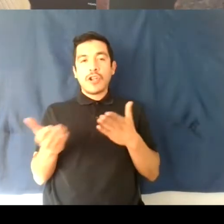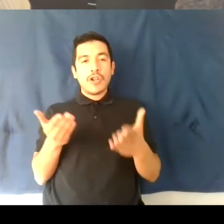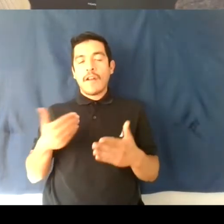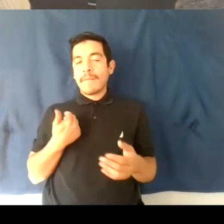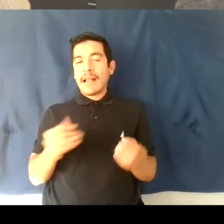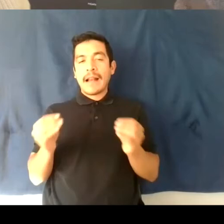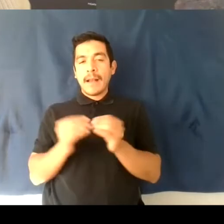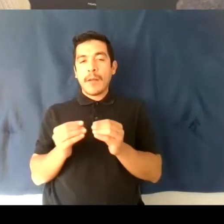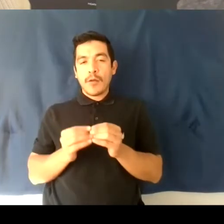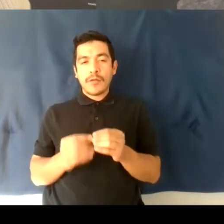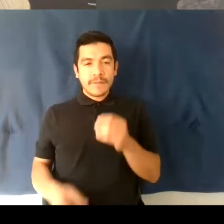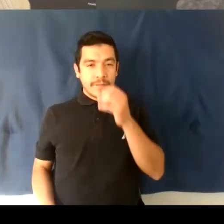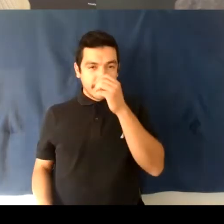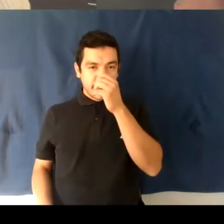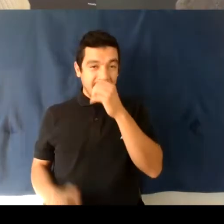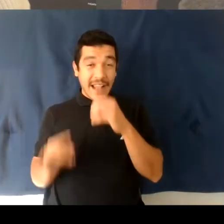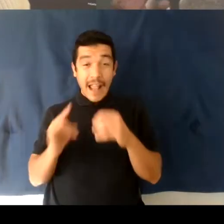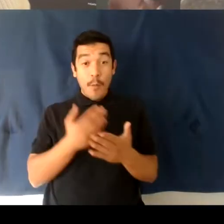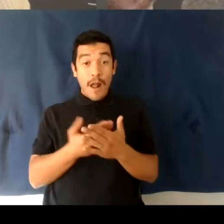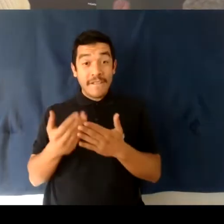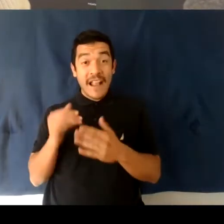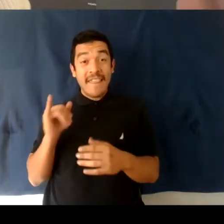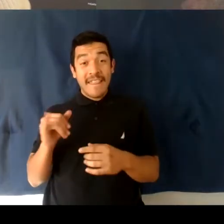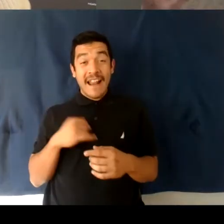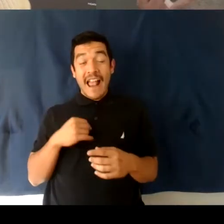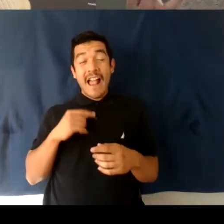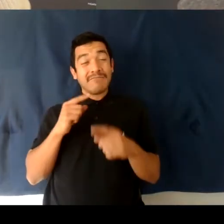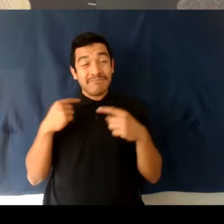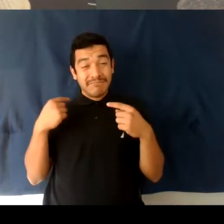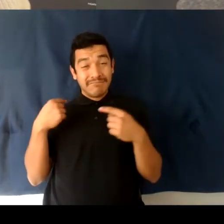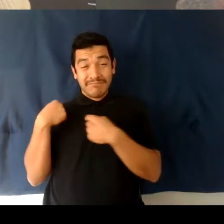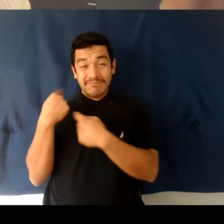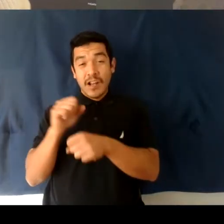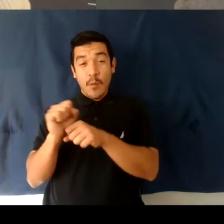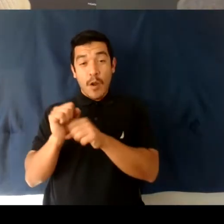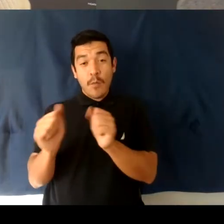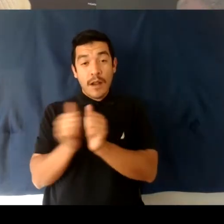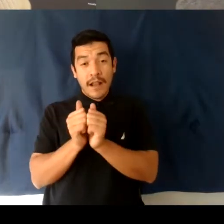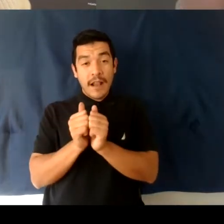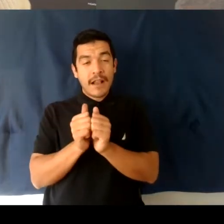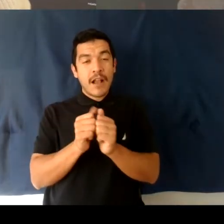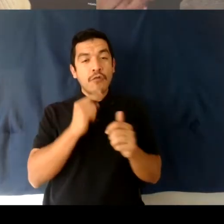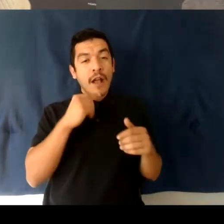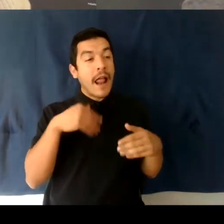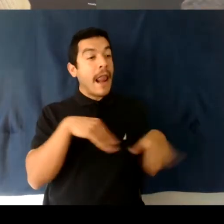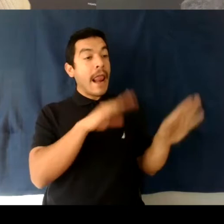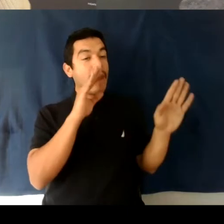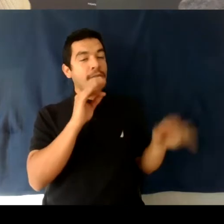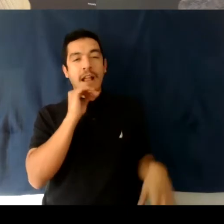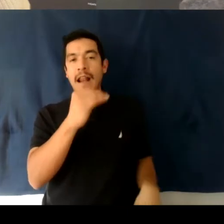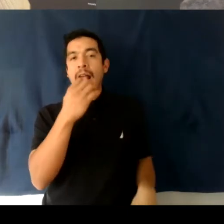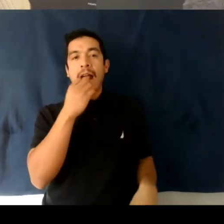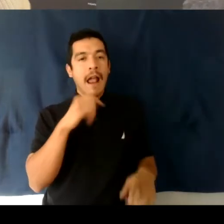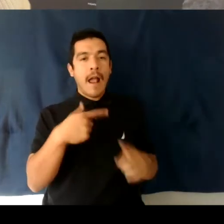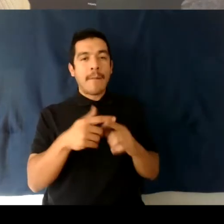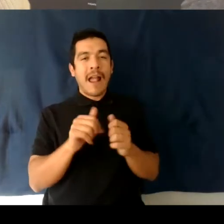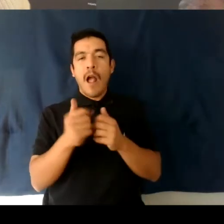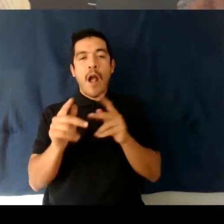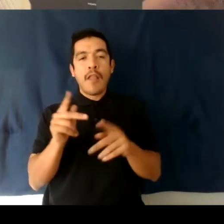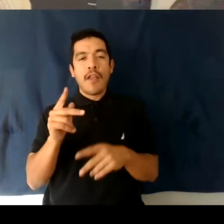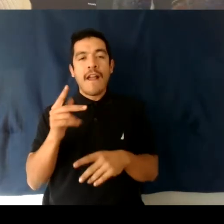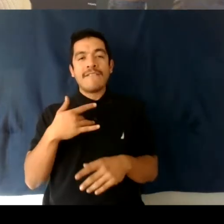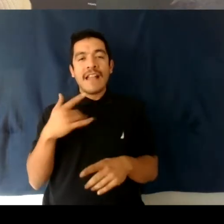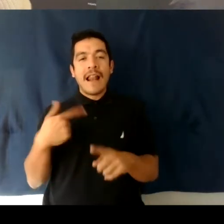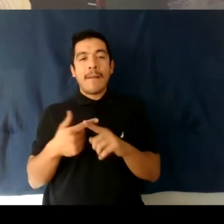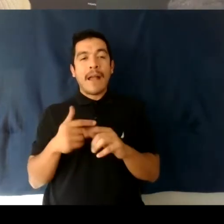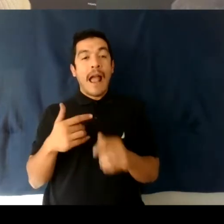that I need to let go. Like one of the things that I've been working with this year is letting go of not caring about how others feel about the